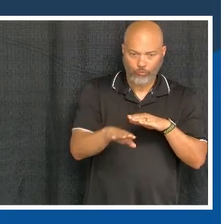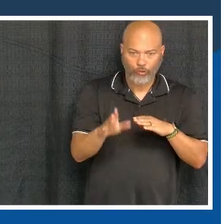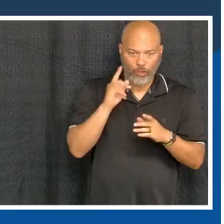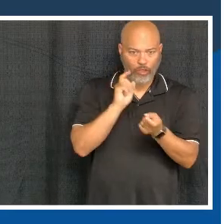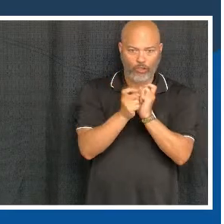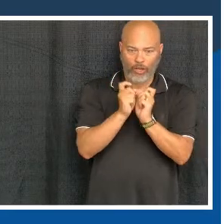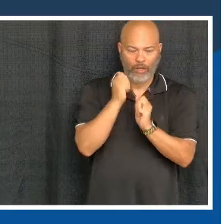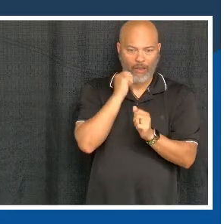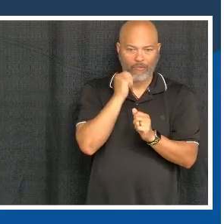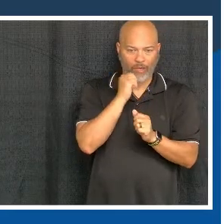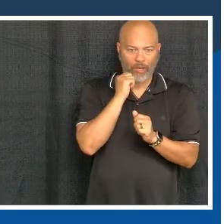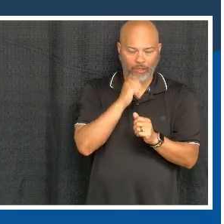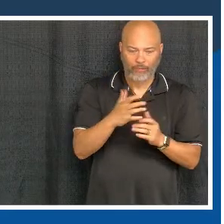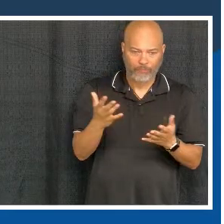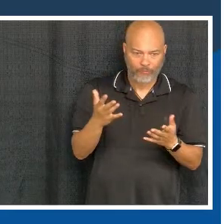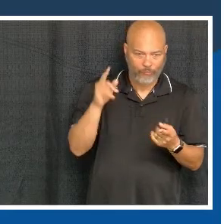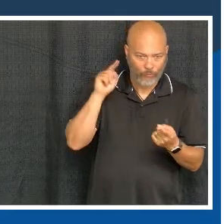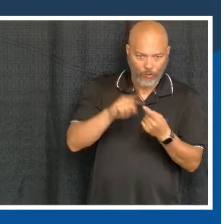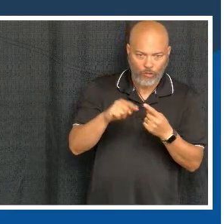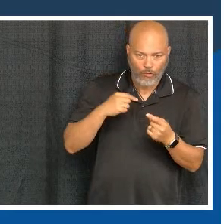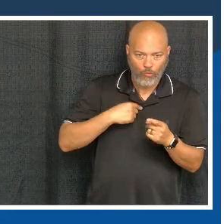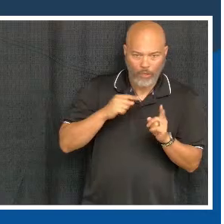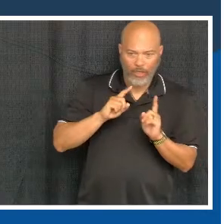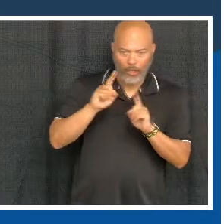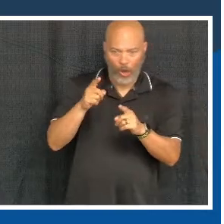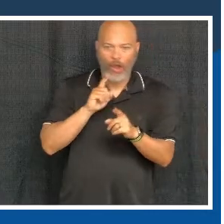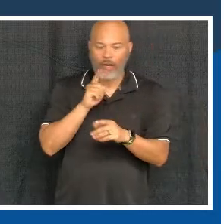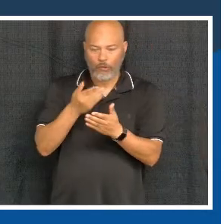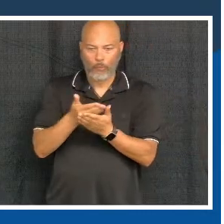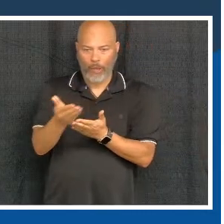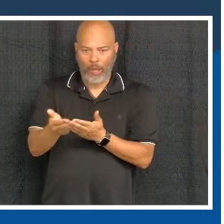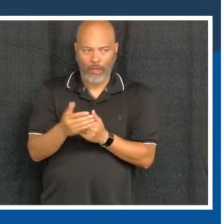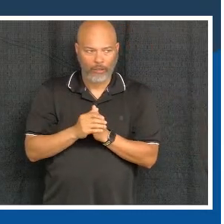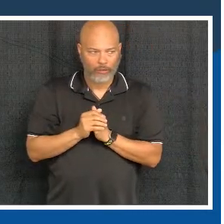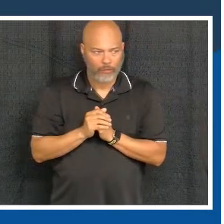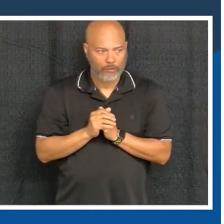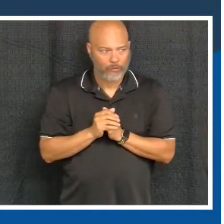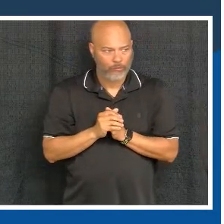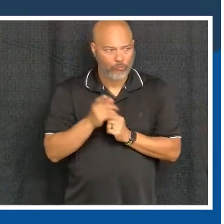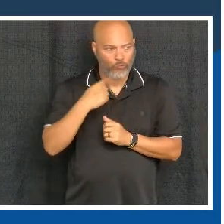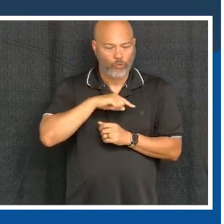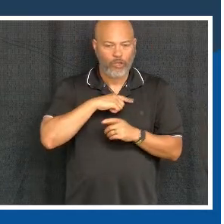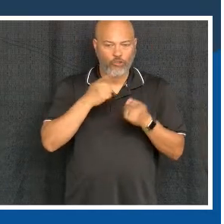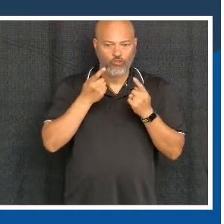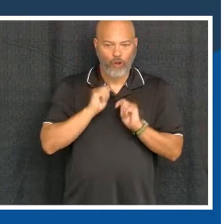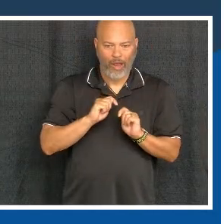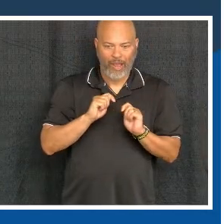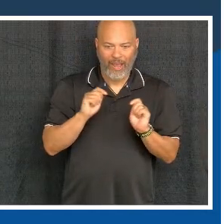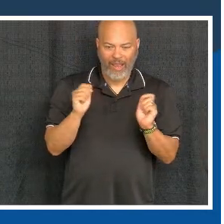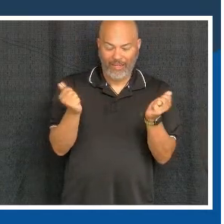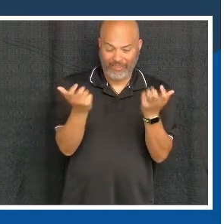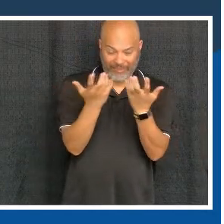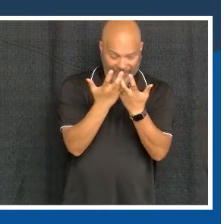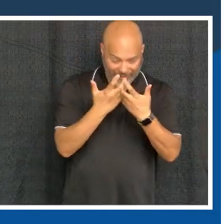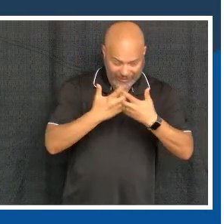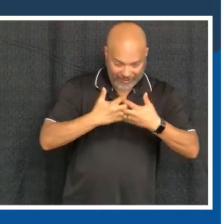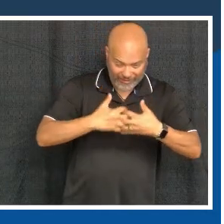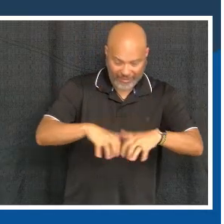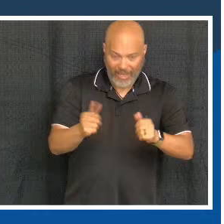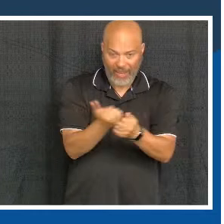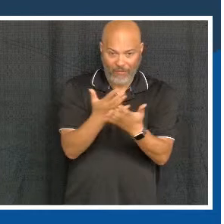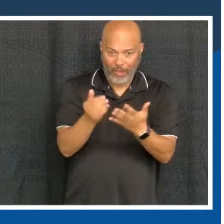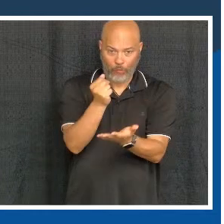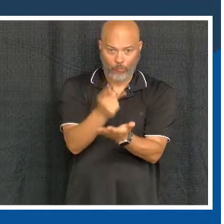every day, and it's going to change every day until we go to the market. We're trying to get everything in place, get it